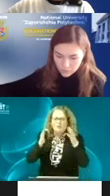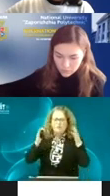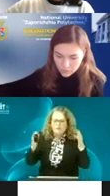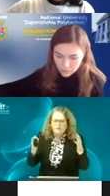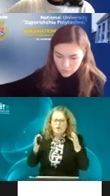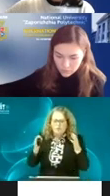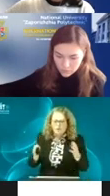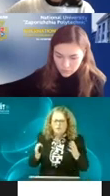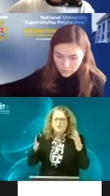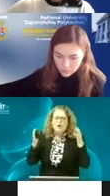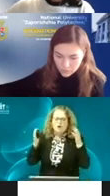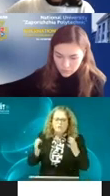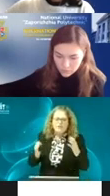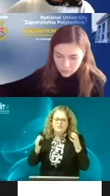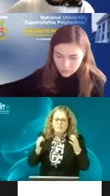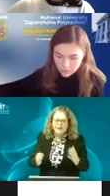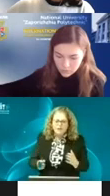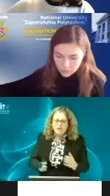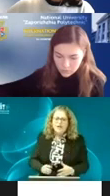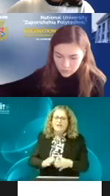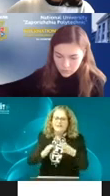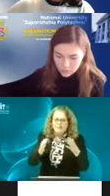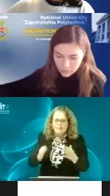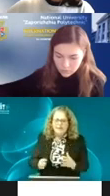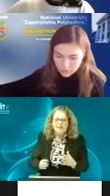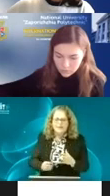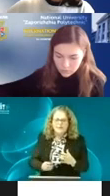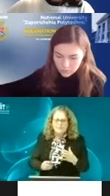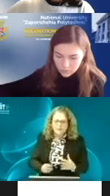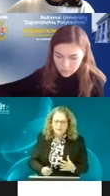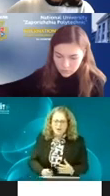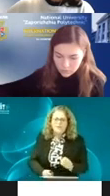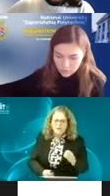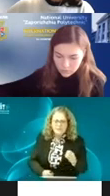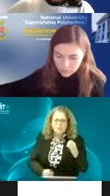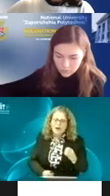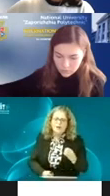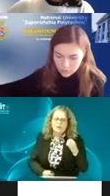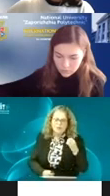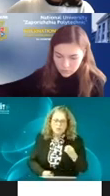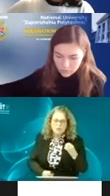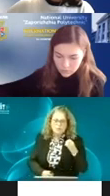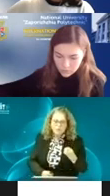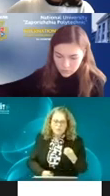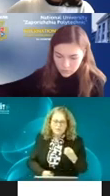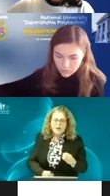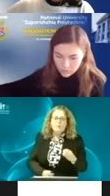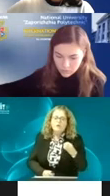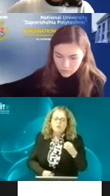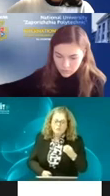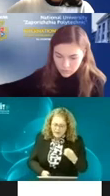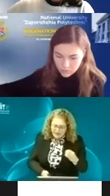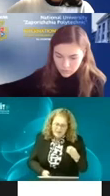a full world of information that is embedded in the speech. This is why it is so important,